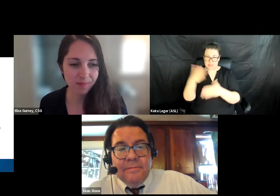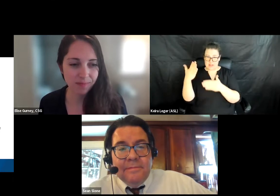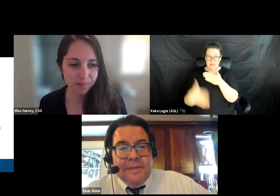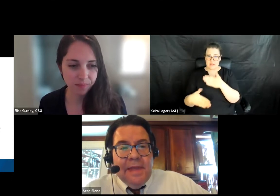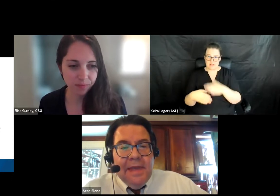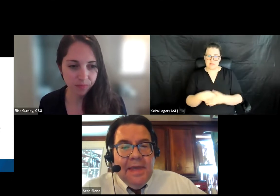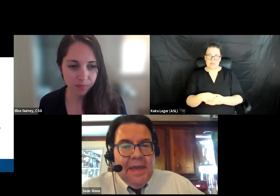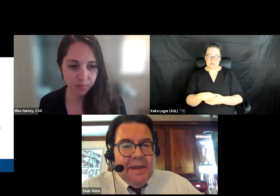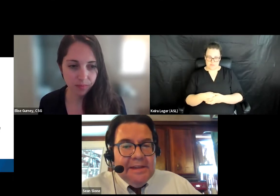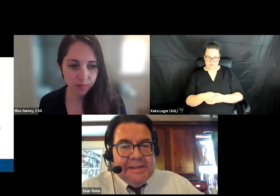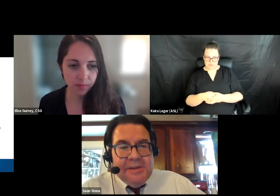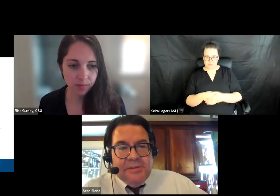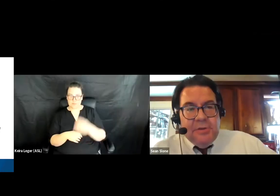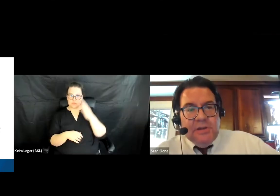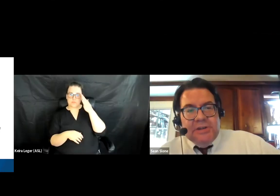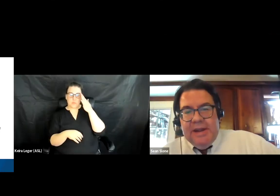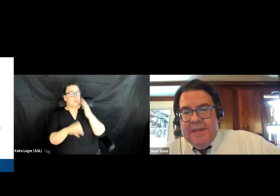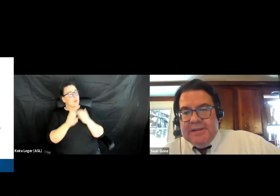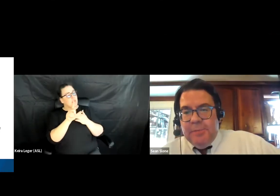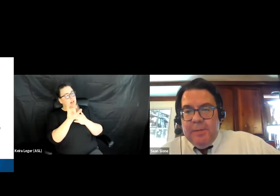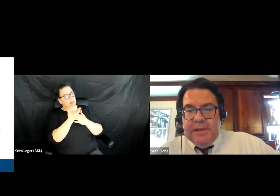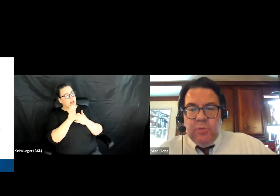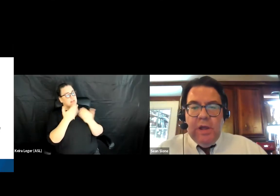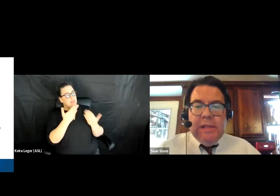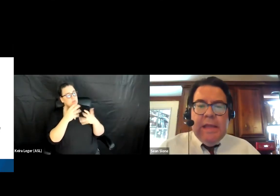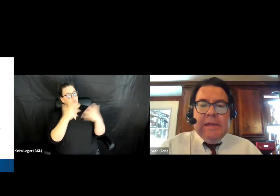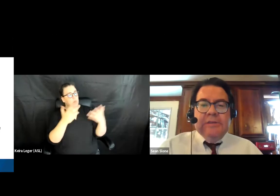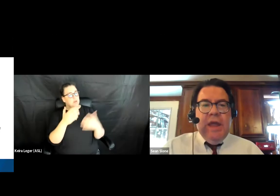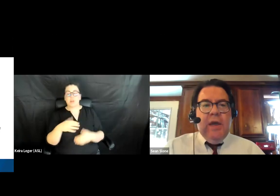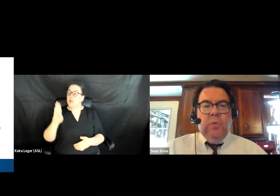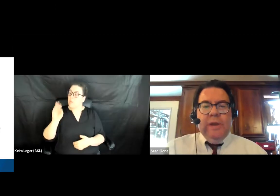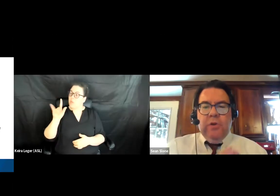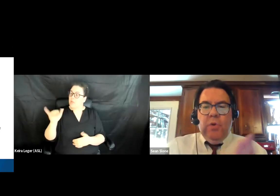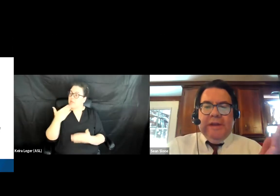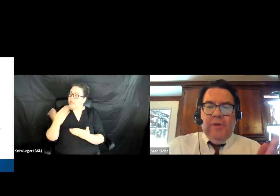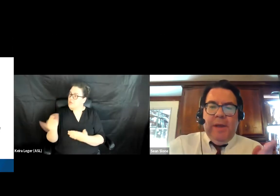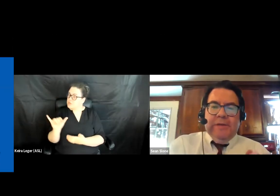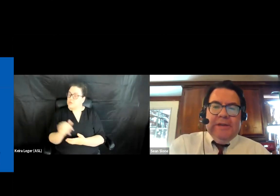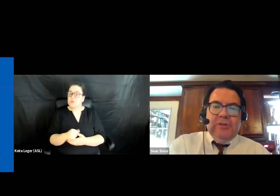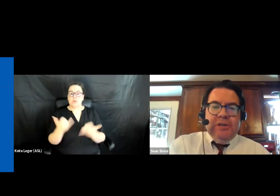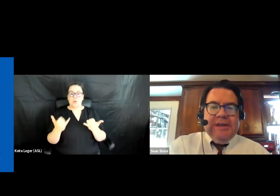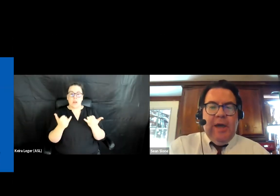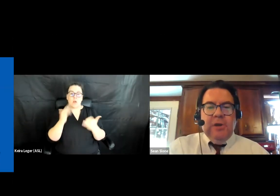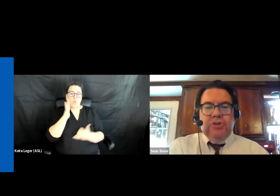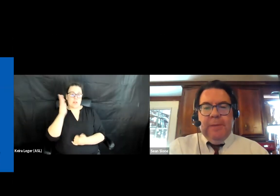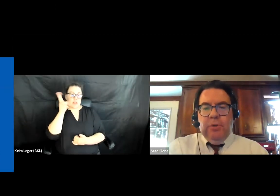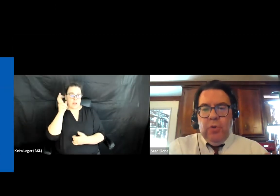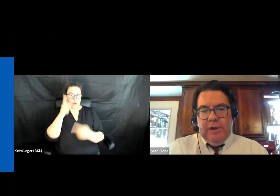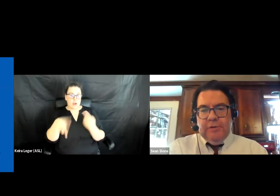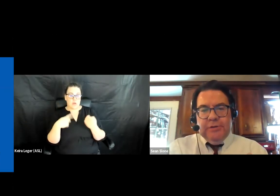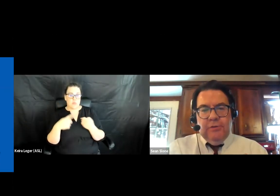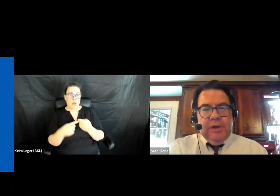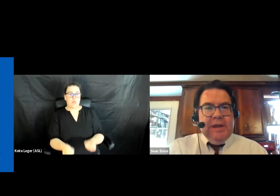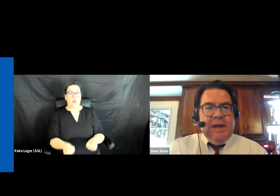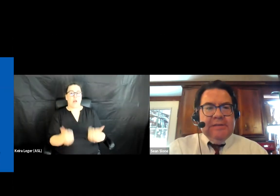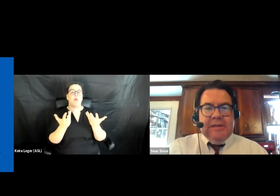much. Elise, thank you so much, and thanks to Bobby as well. So now we are going to hear about just how much